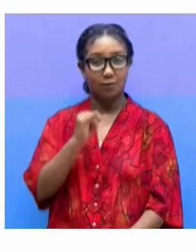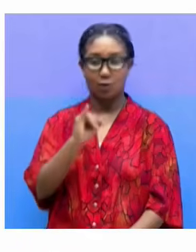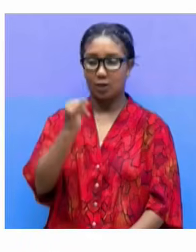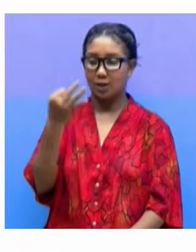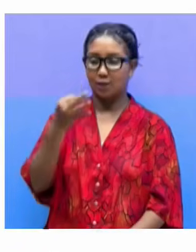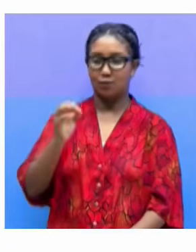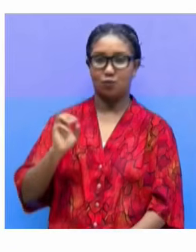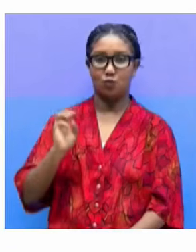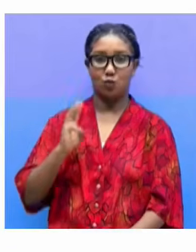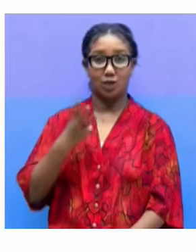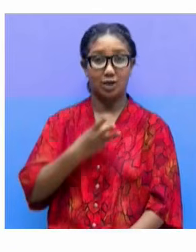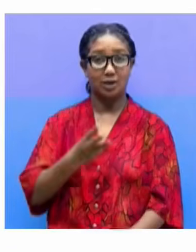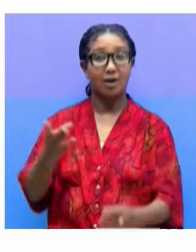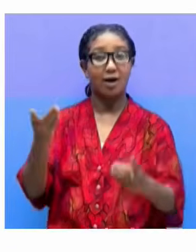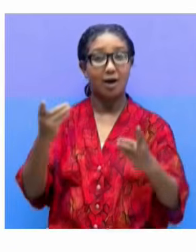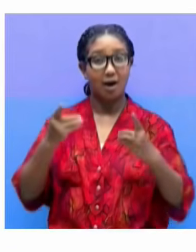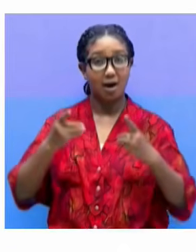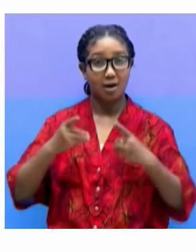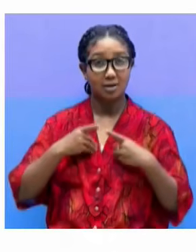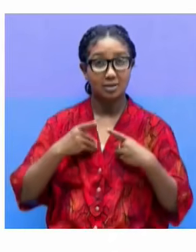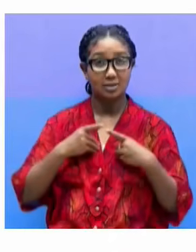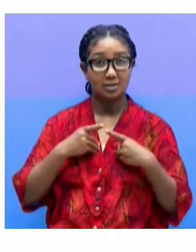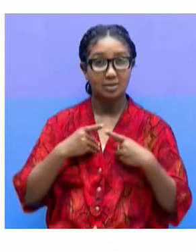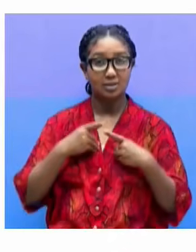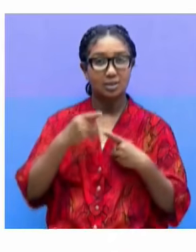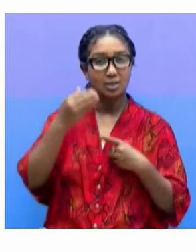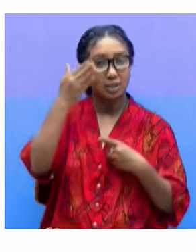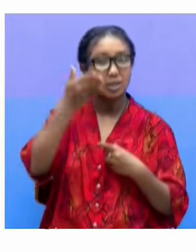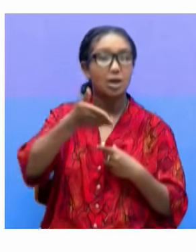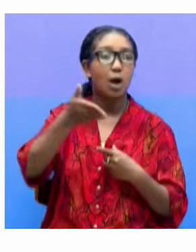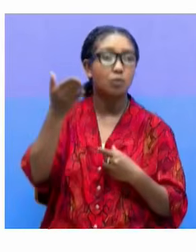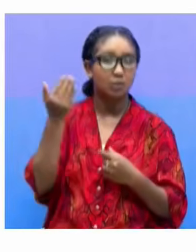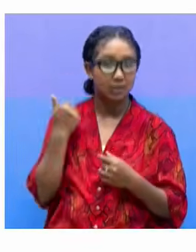we had known